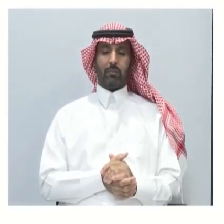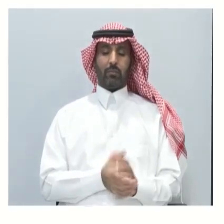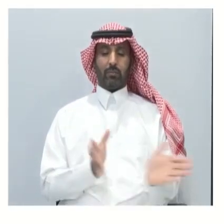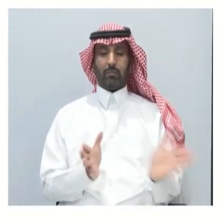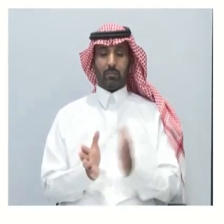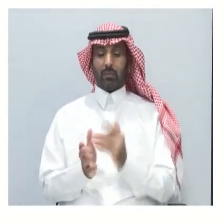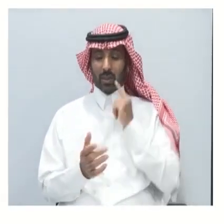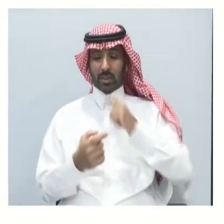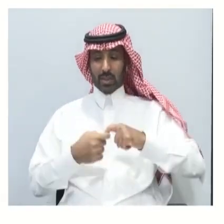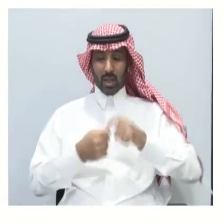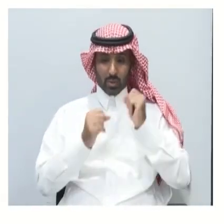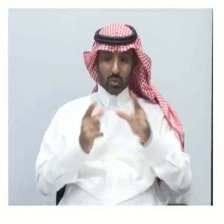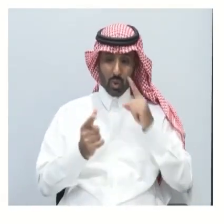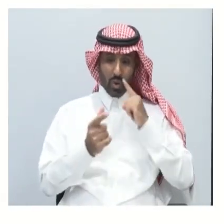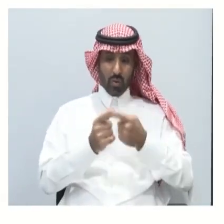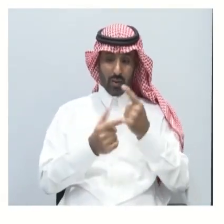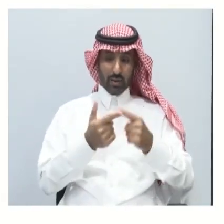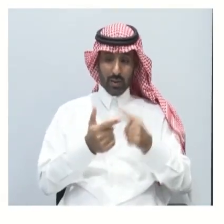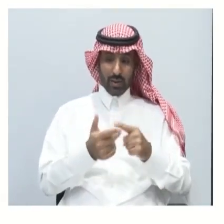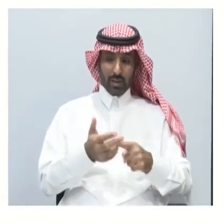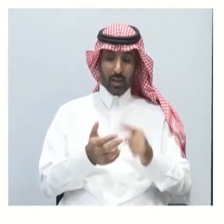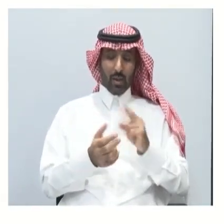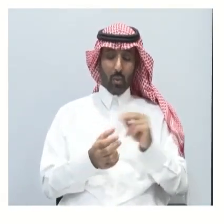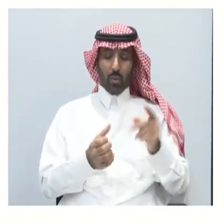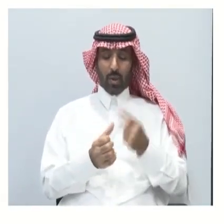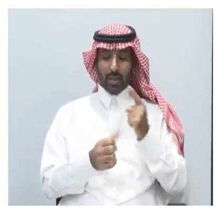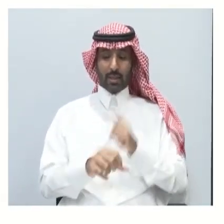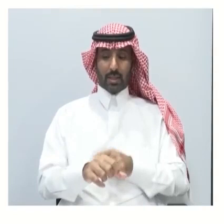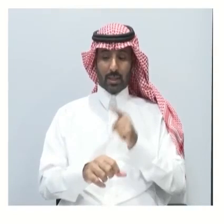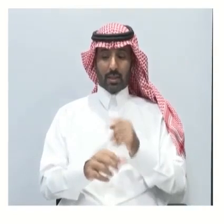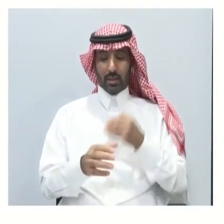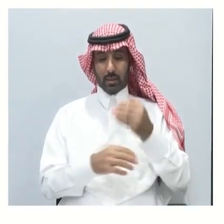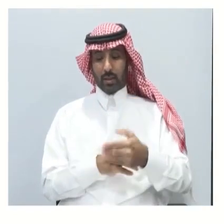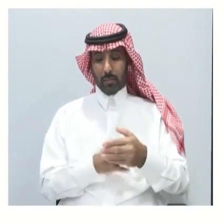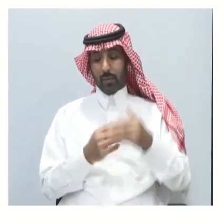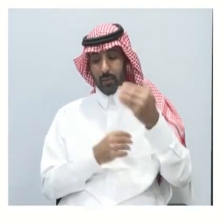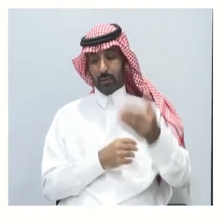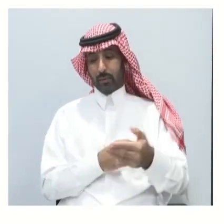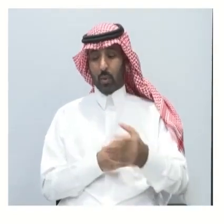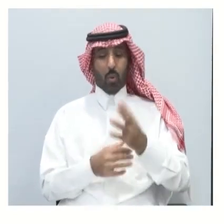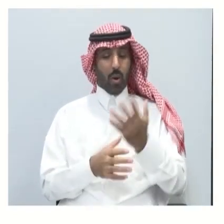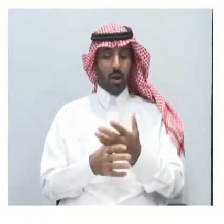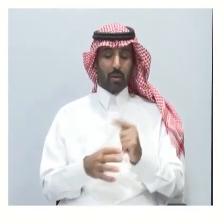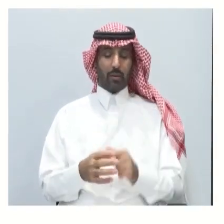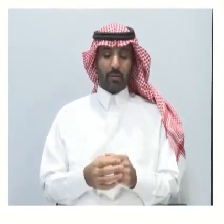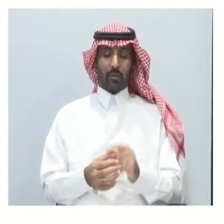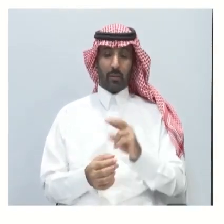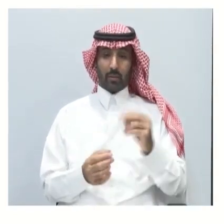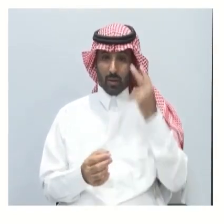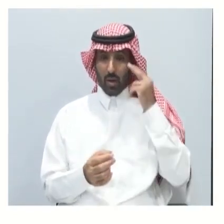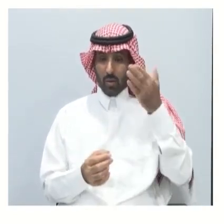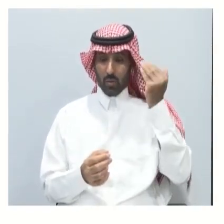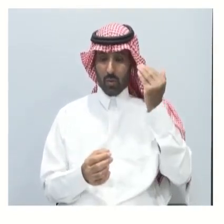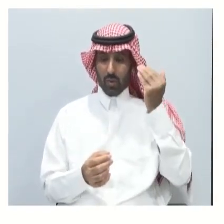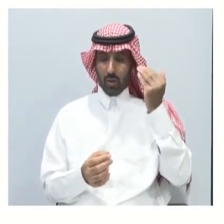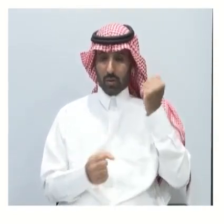Now use connectors to show the order of events, such as when, then, after, and while. Now do you remember when